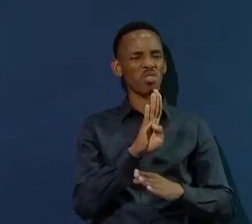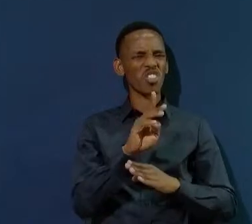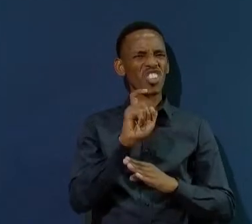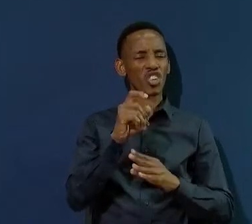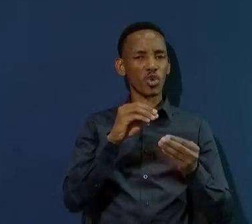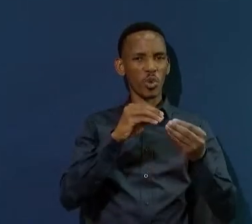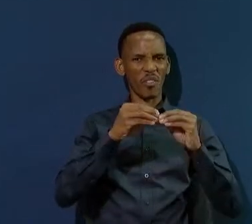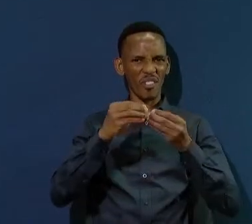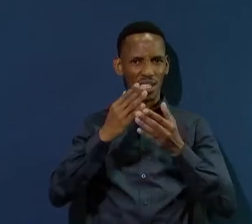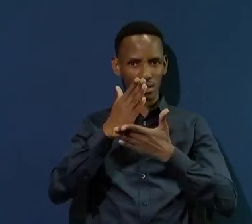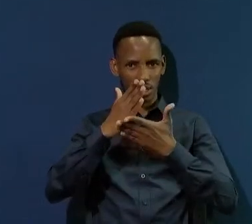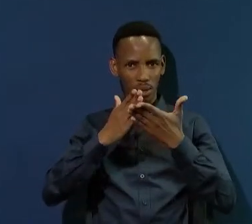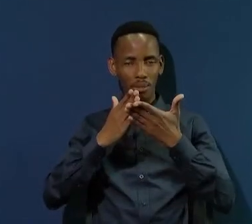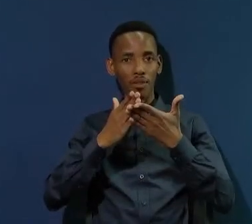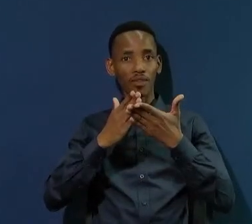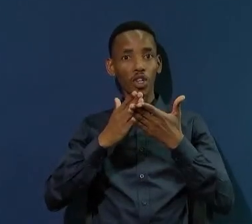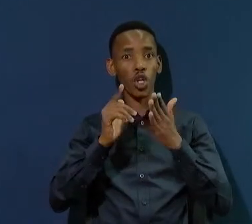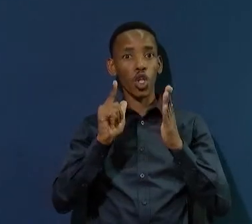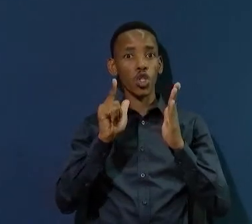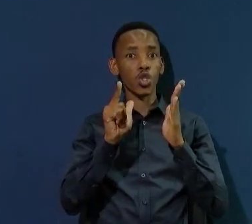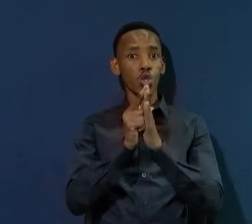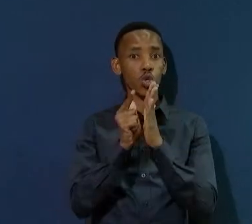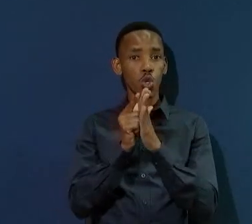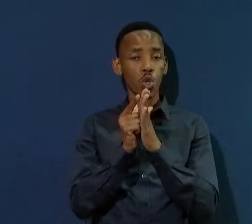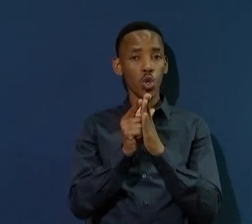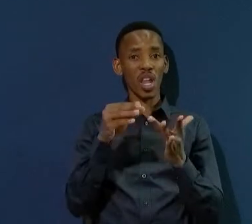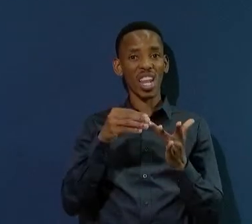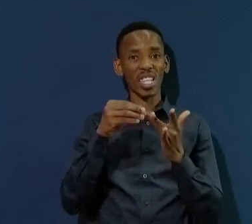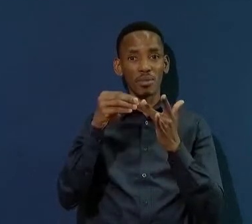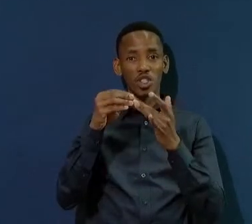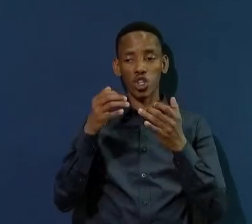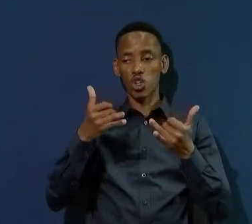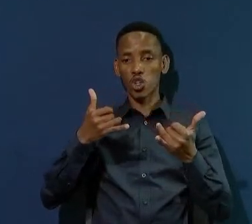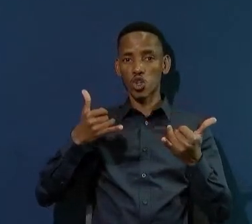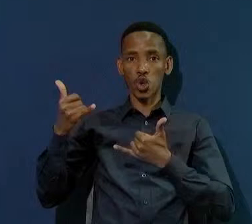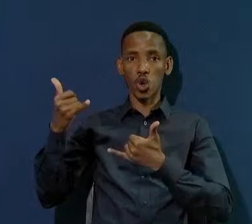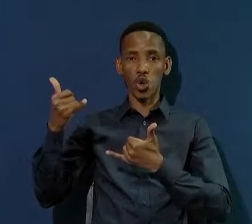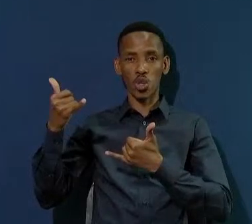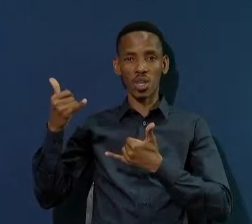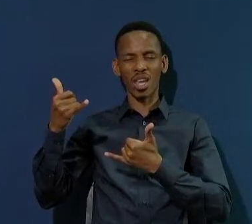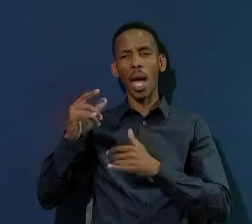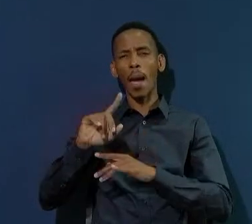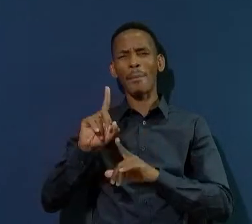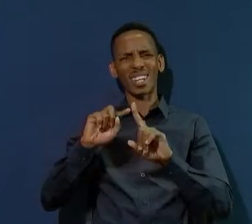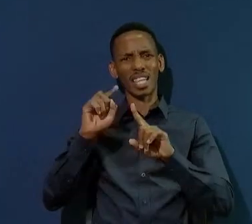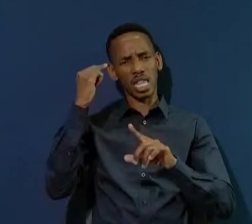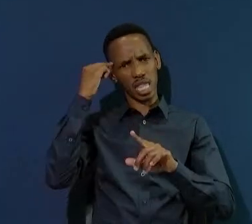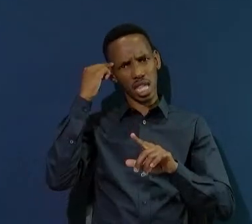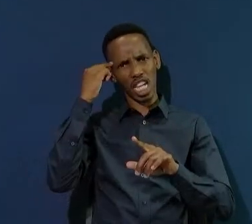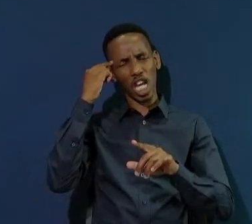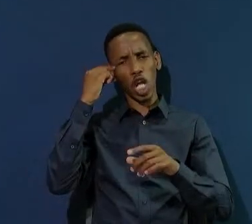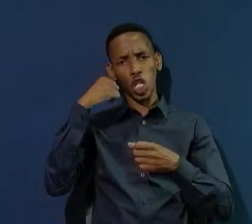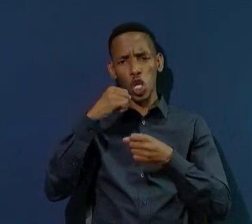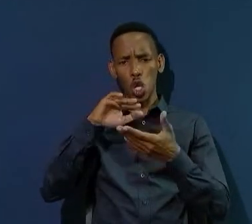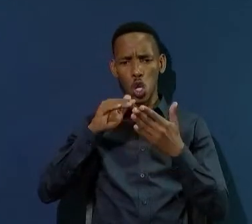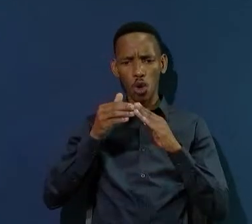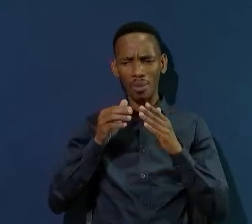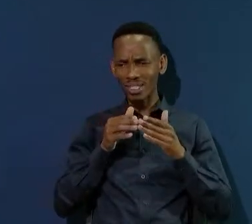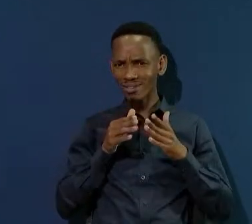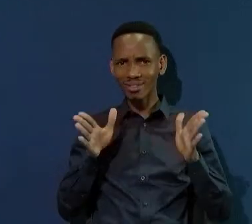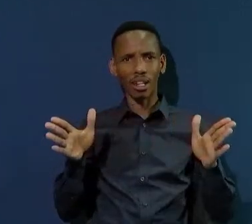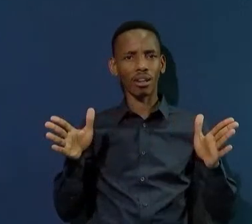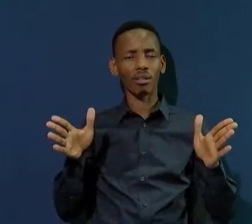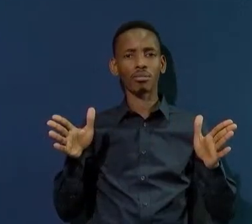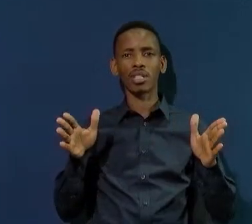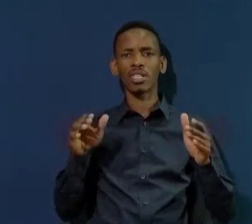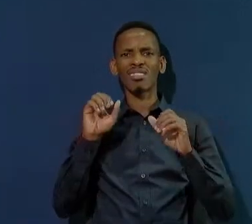think among youth, among the elderly, across the demographic board, I think there's a lot to be desired. You can spill the